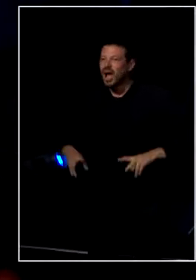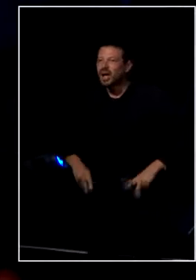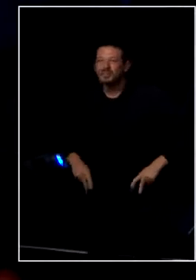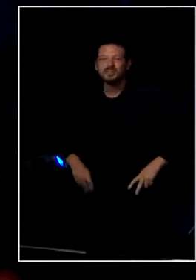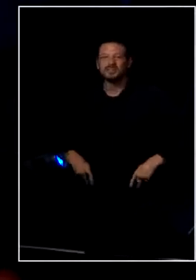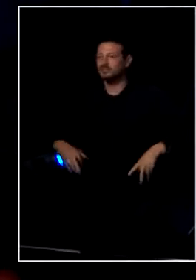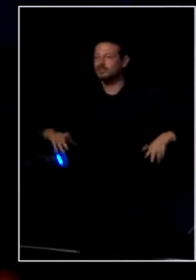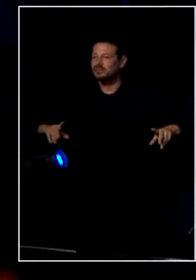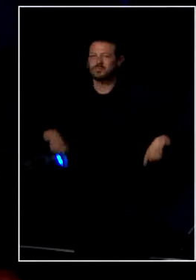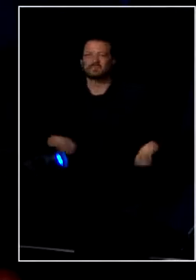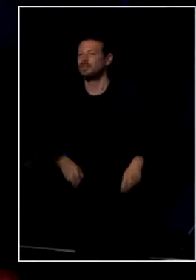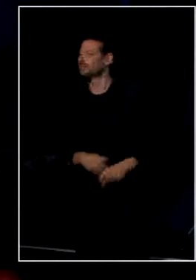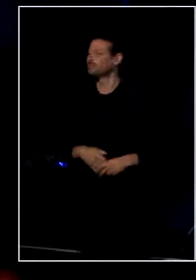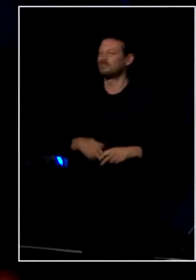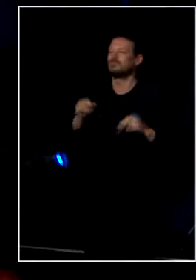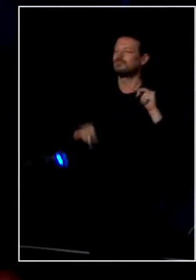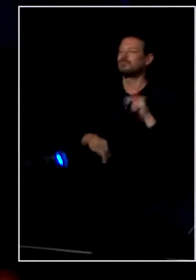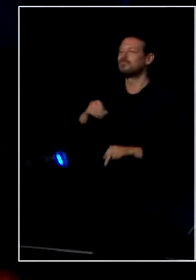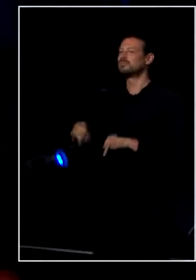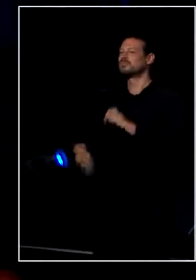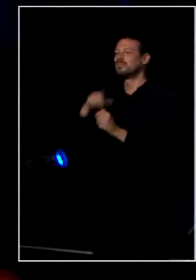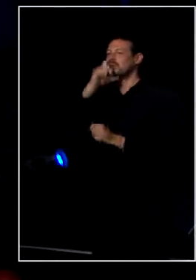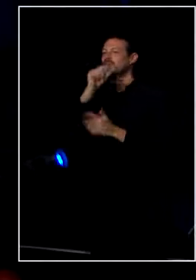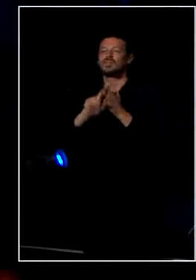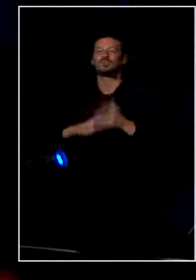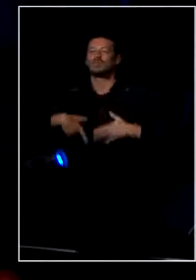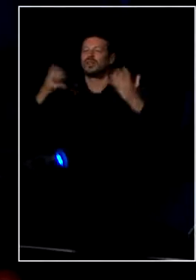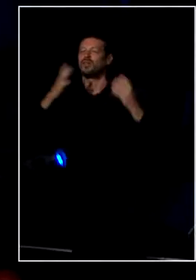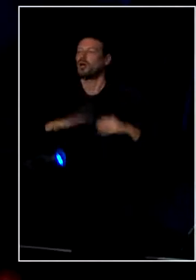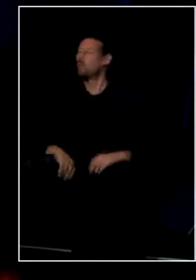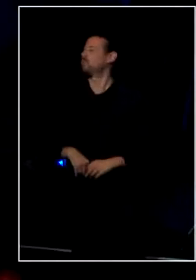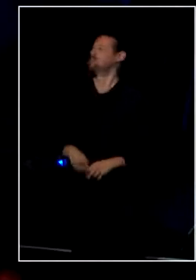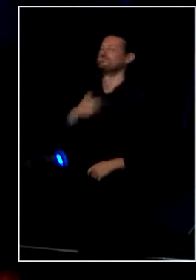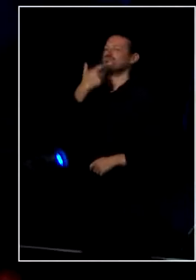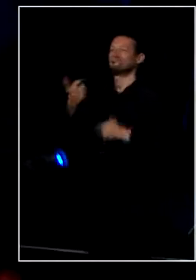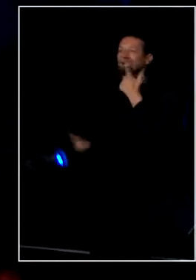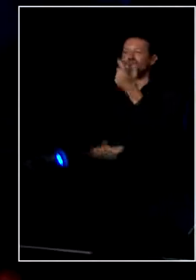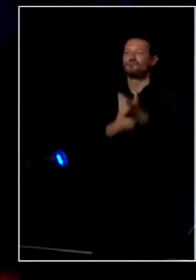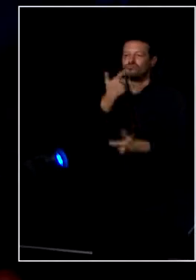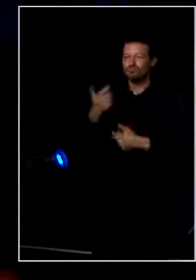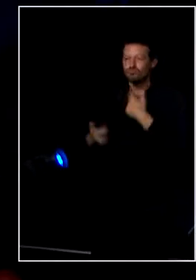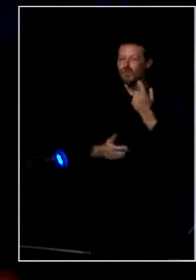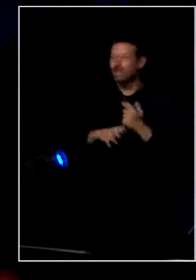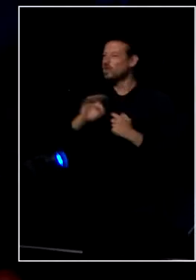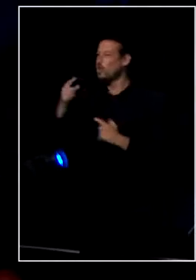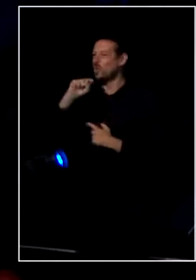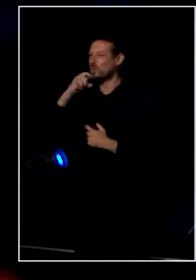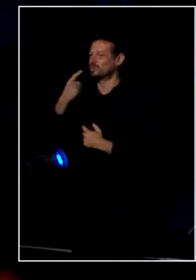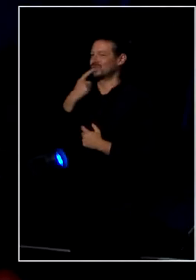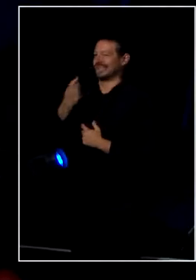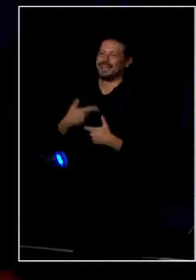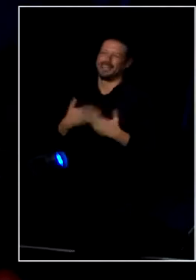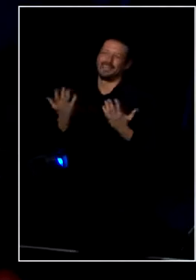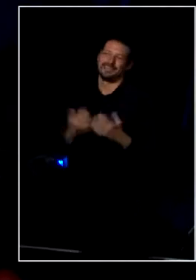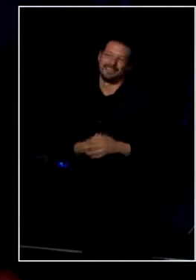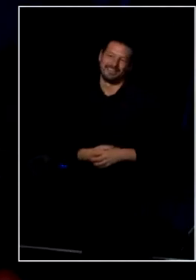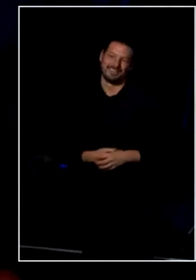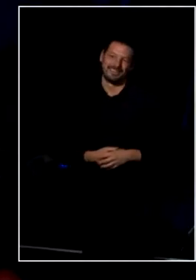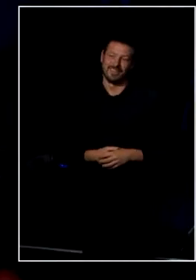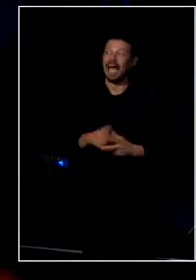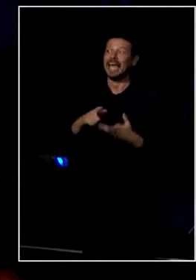thinking, I can do whatever I want. No one is actually going to say anything because if they